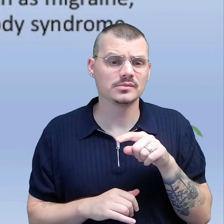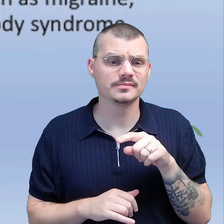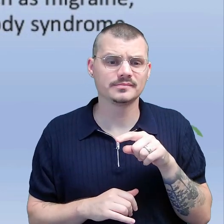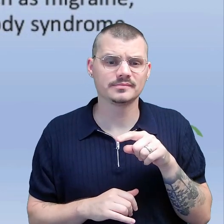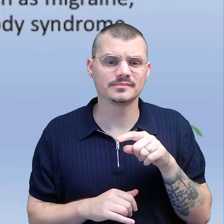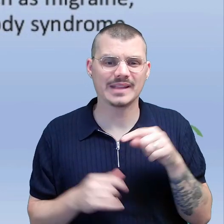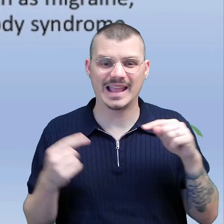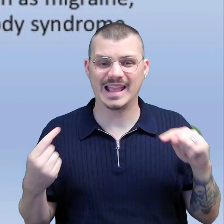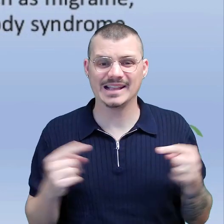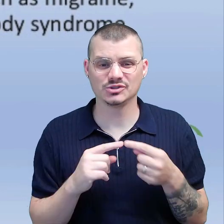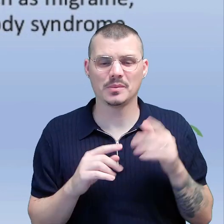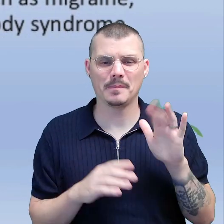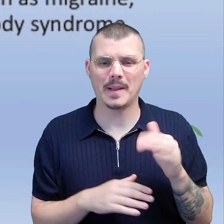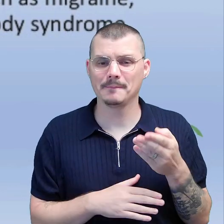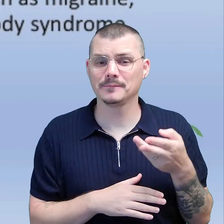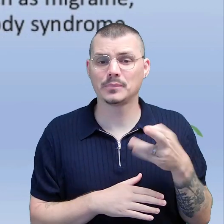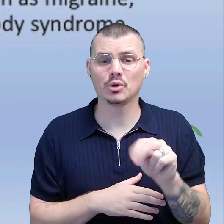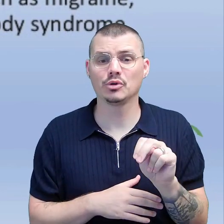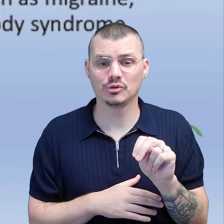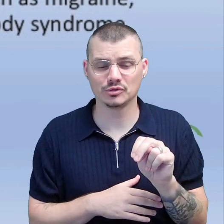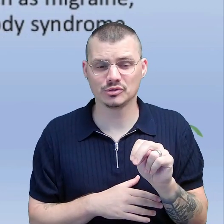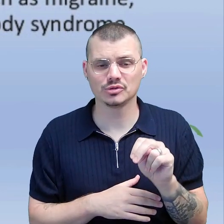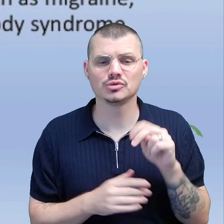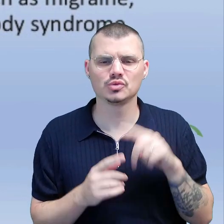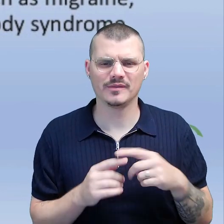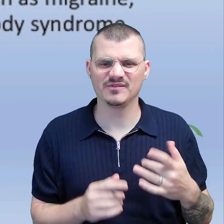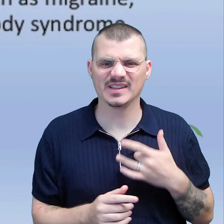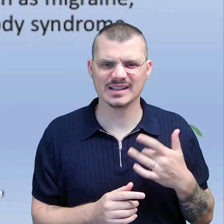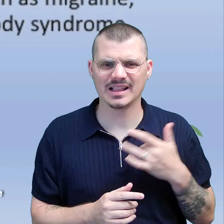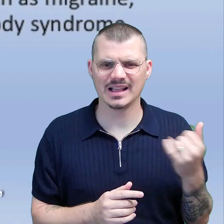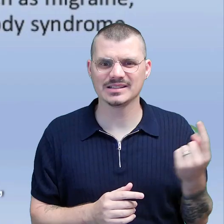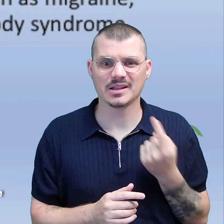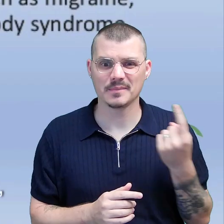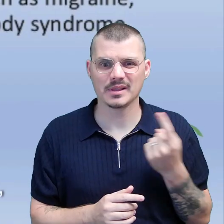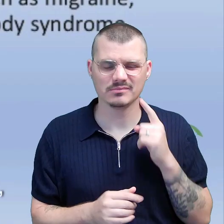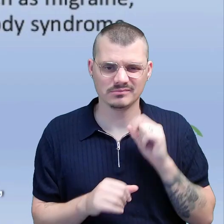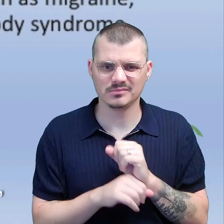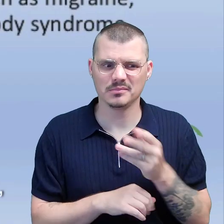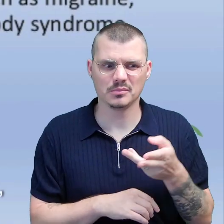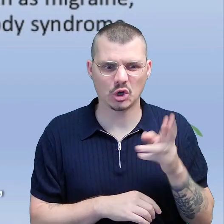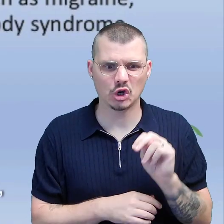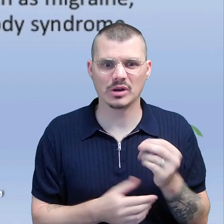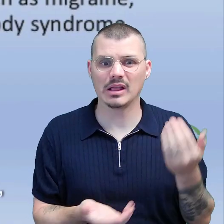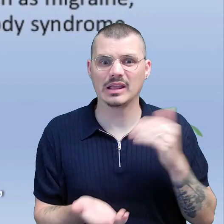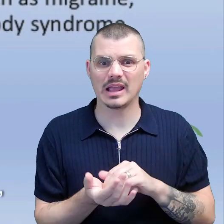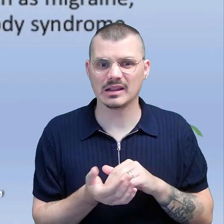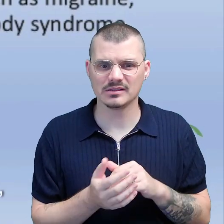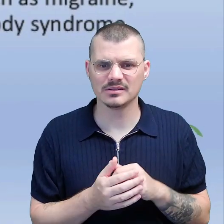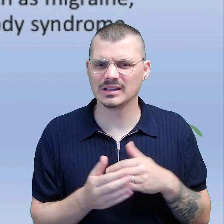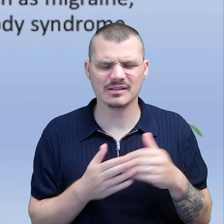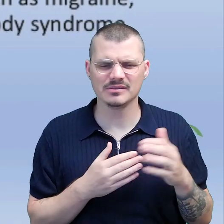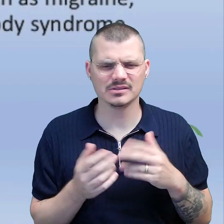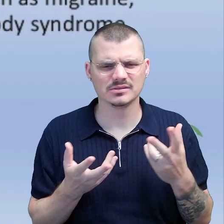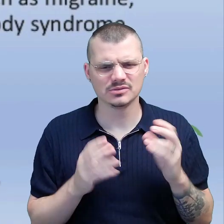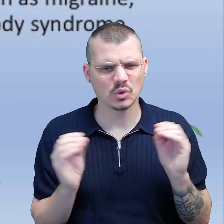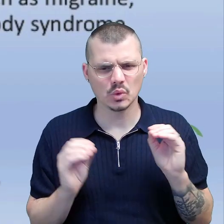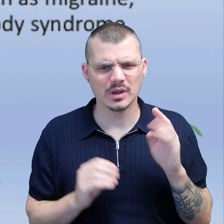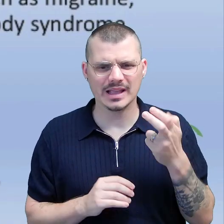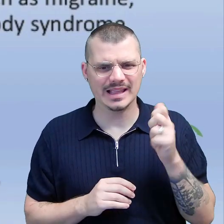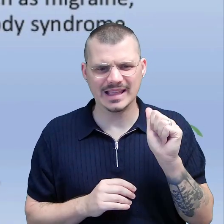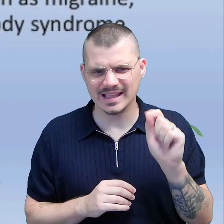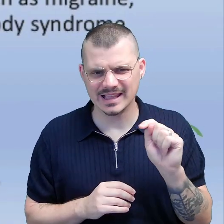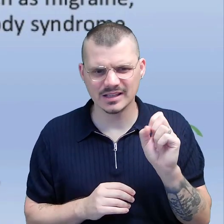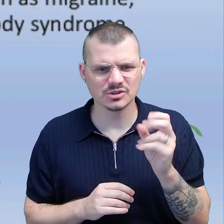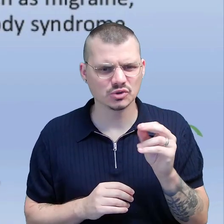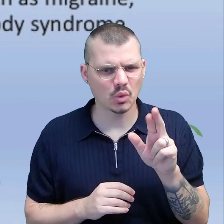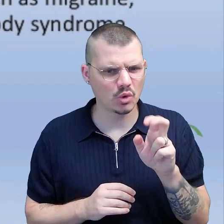been injured by burns to feel like something's burning again, even when there's